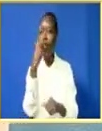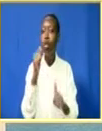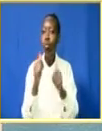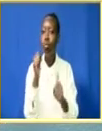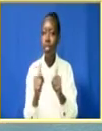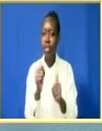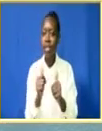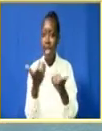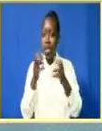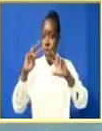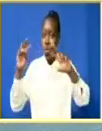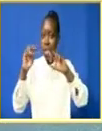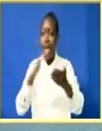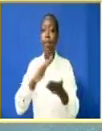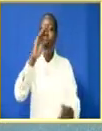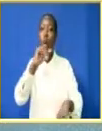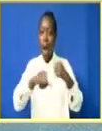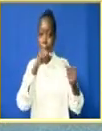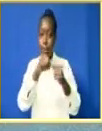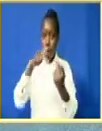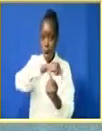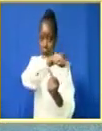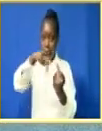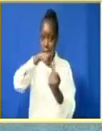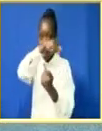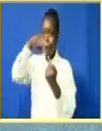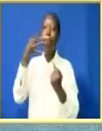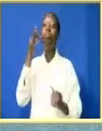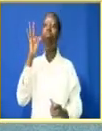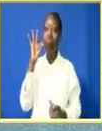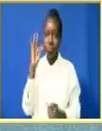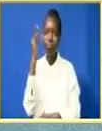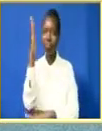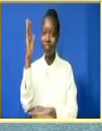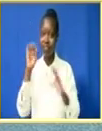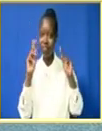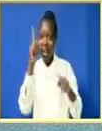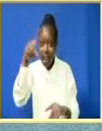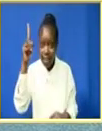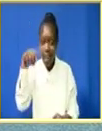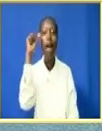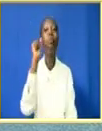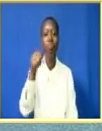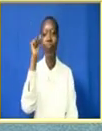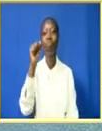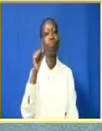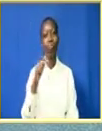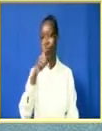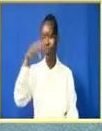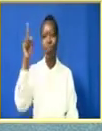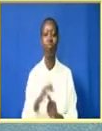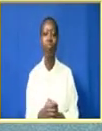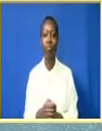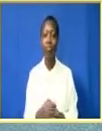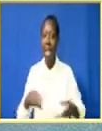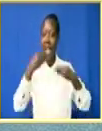is finding out more climbing plant trees. Have I said that right? Yeah, it's okay. Okay, it works. Yes, so we gave